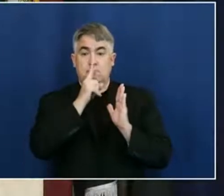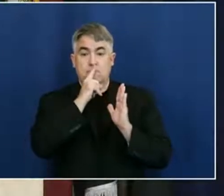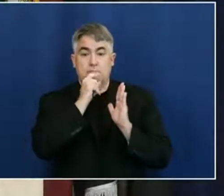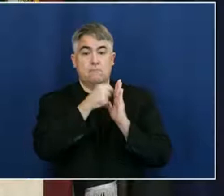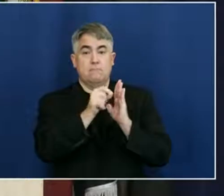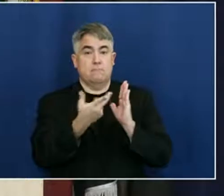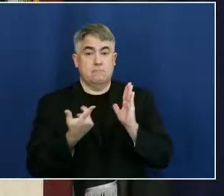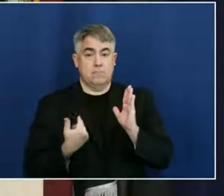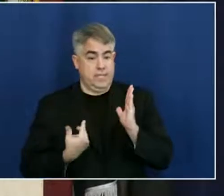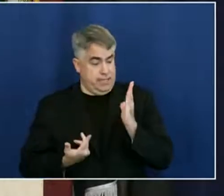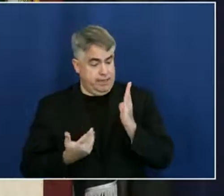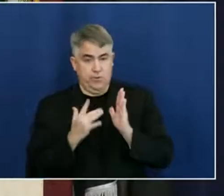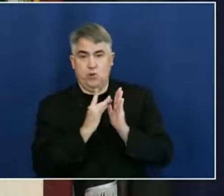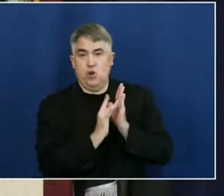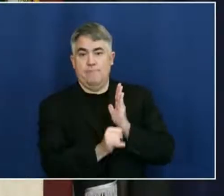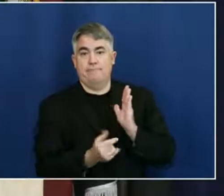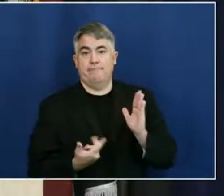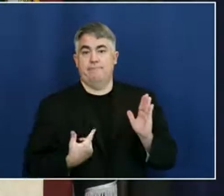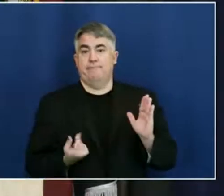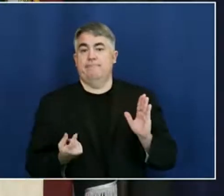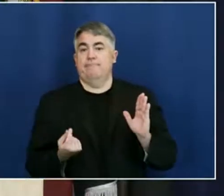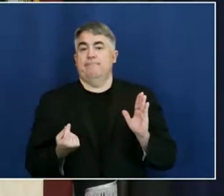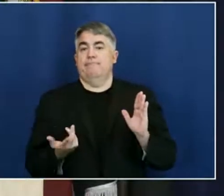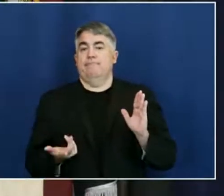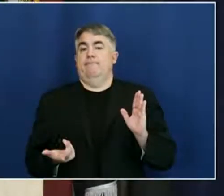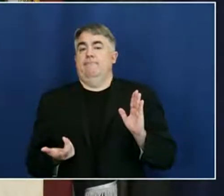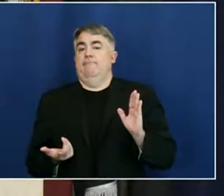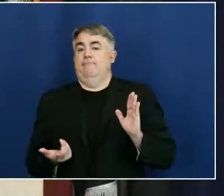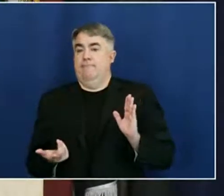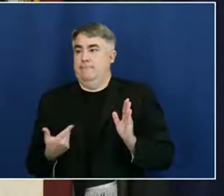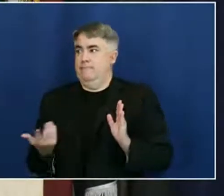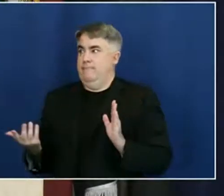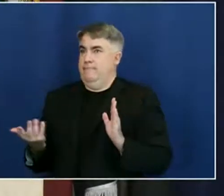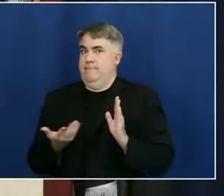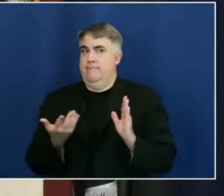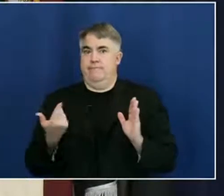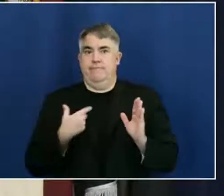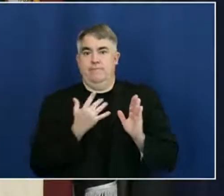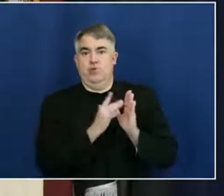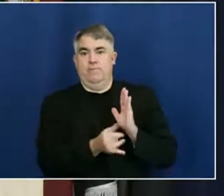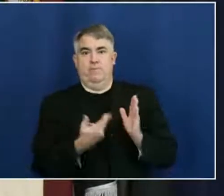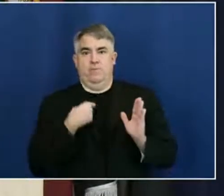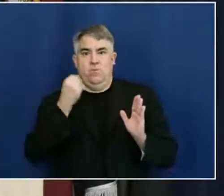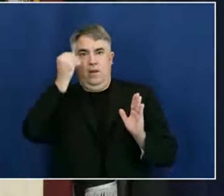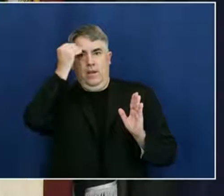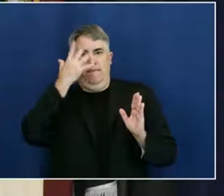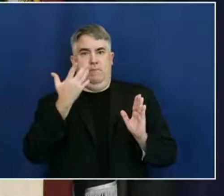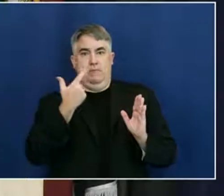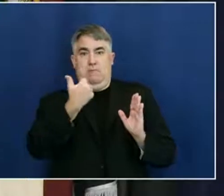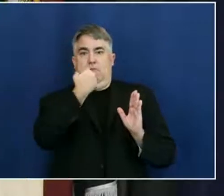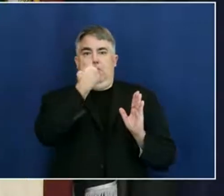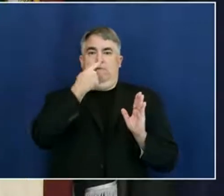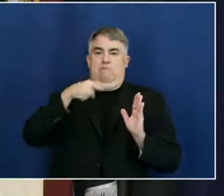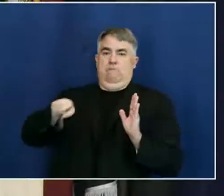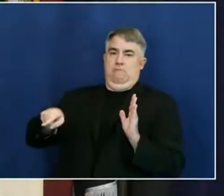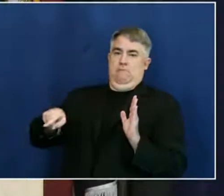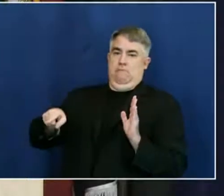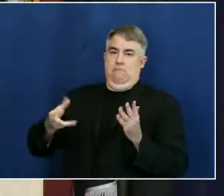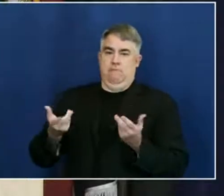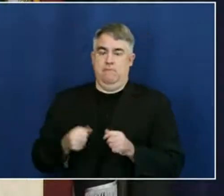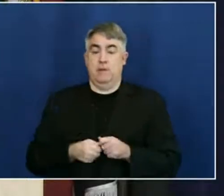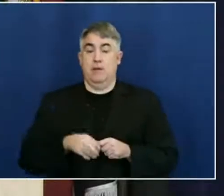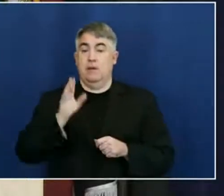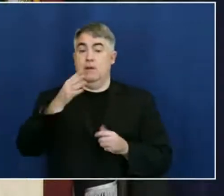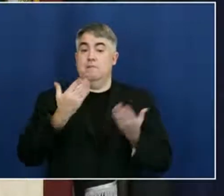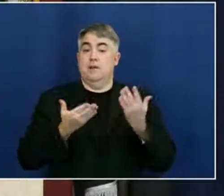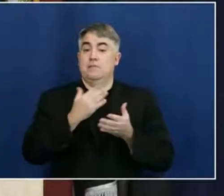then the other one on the other, it is just a combination, again, of factors. We think, perhaps some of the vaccination forms are not as specific.